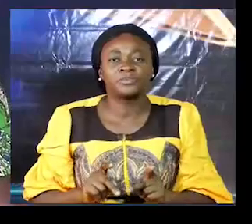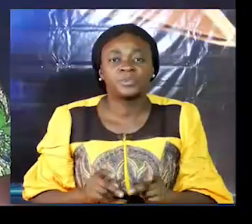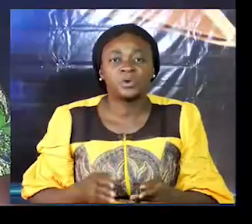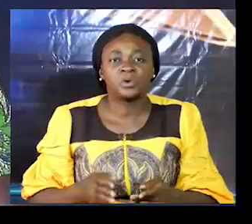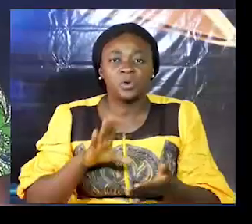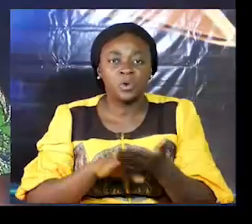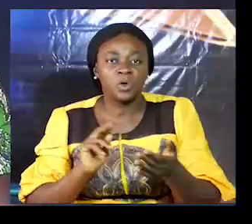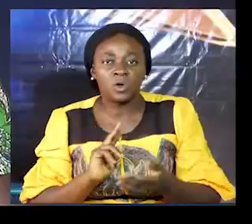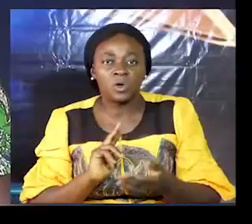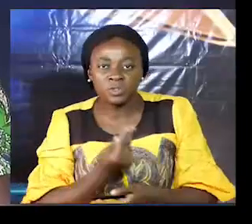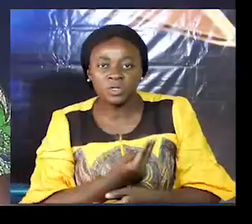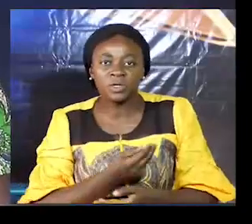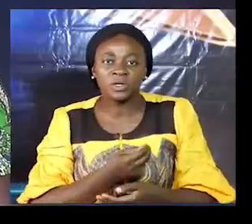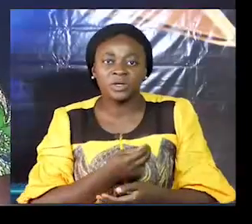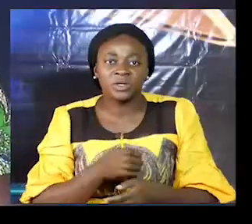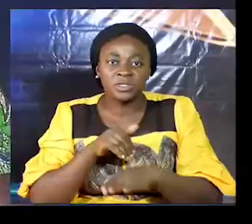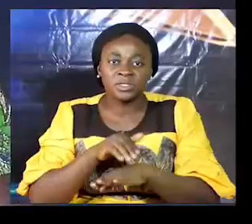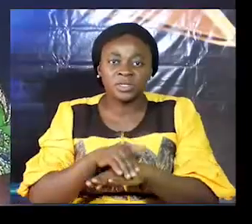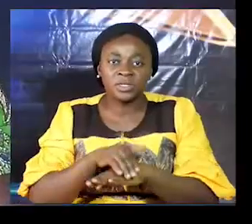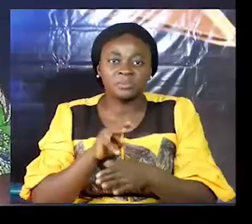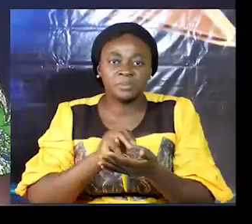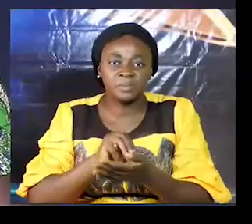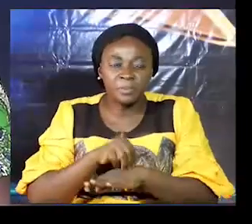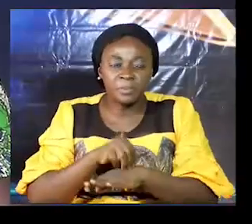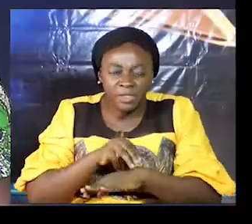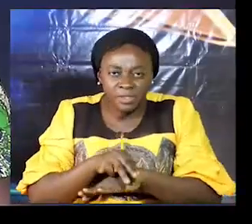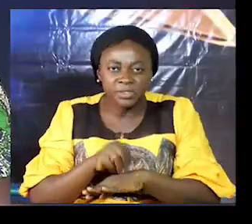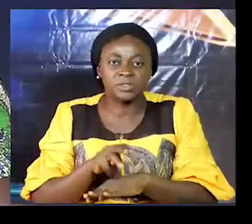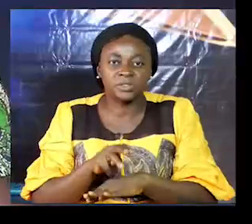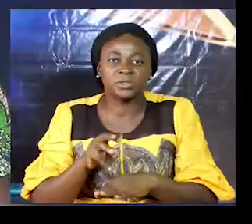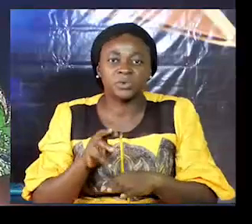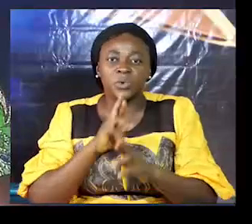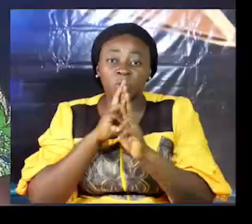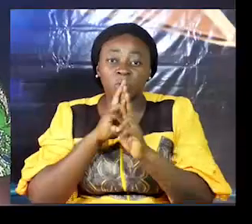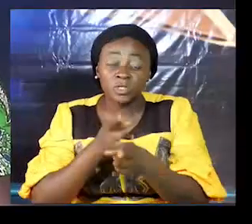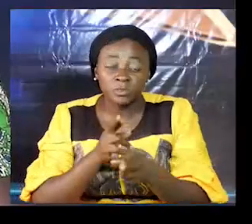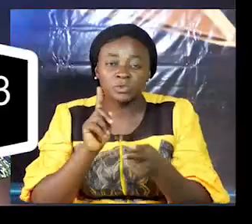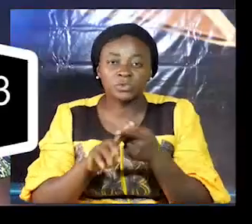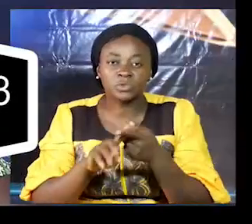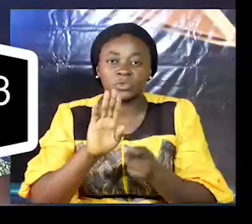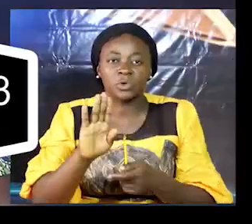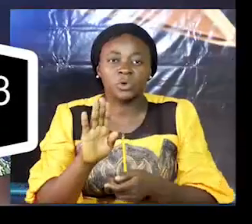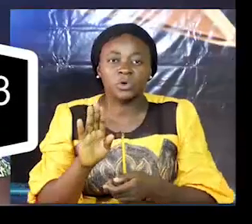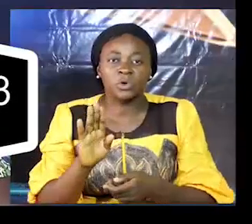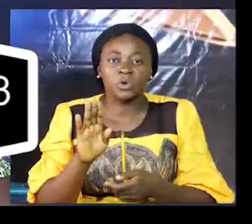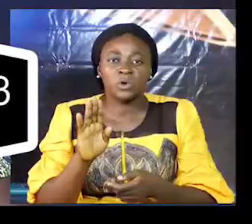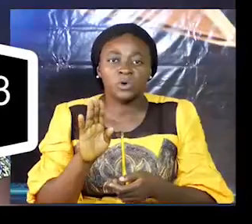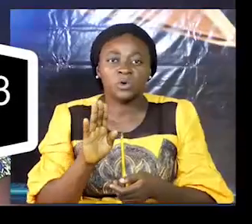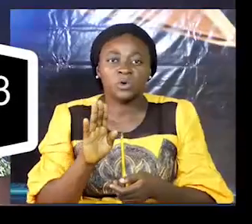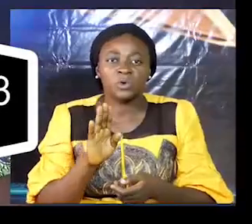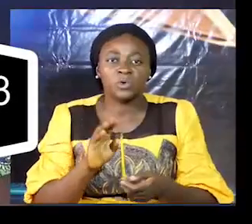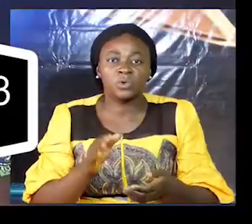through our email, and we'll be responding to your questions and to your comments. Now, the number to call is